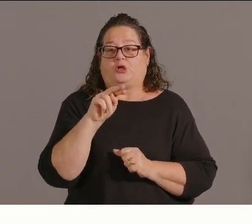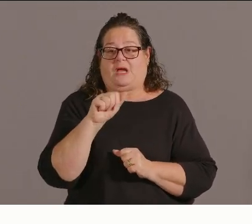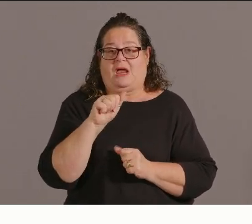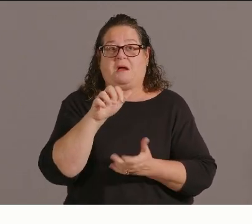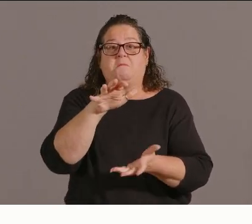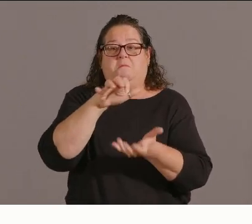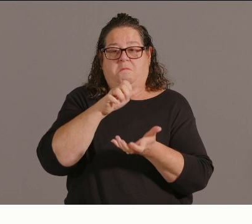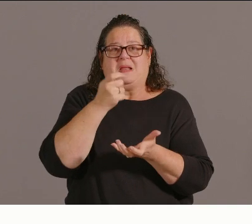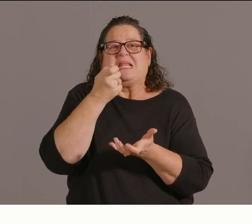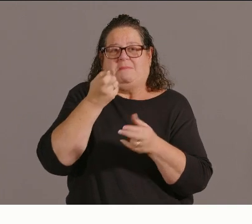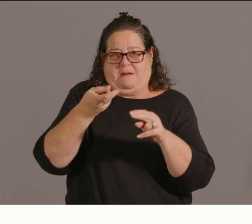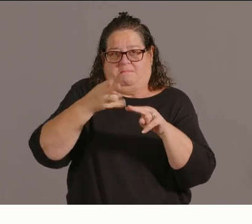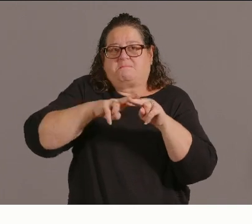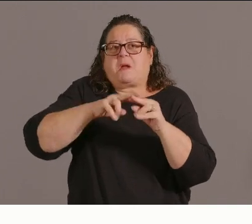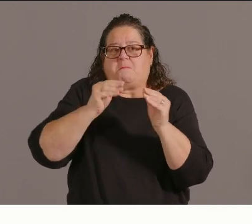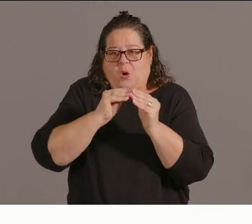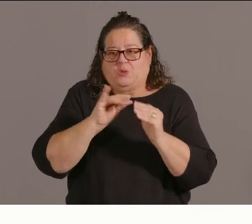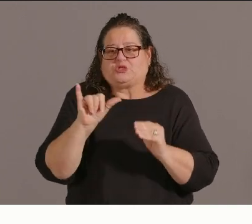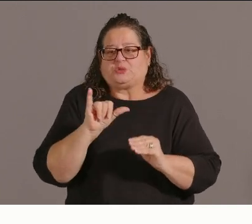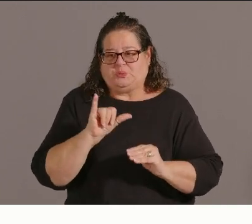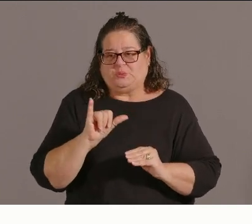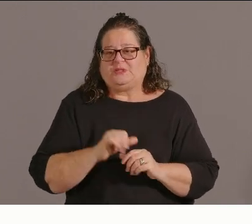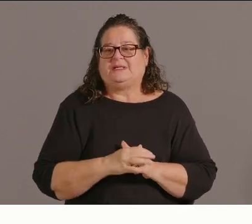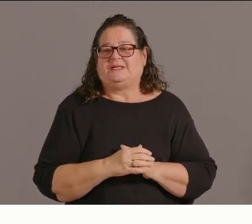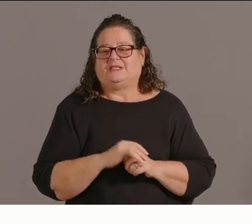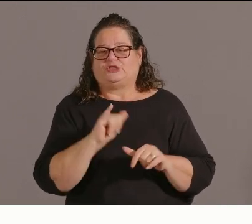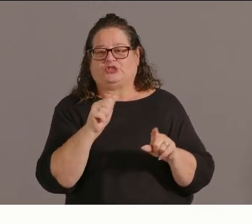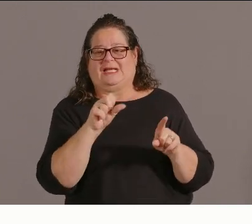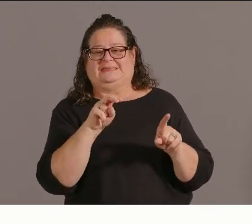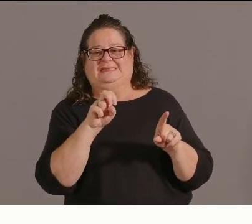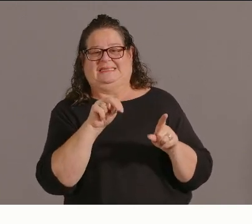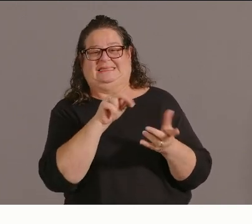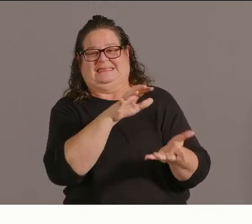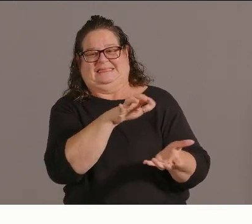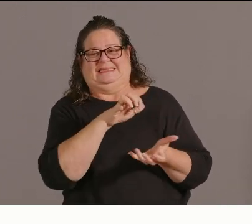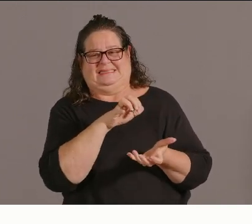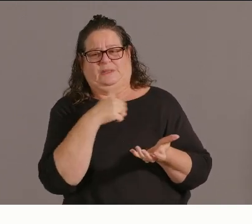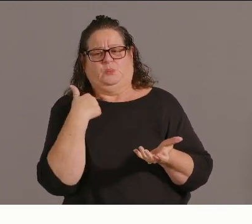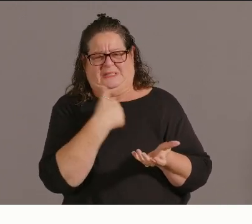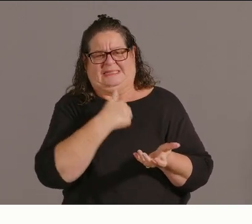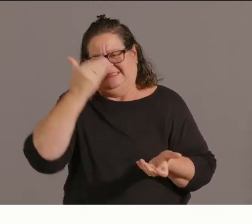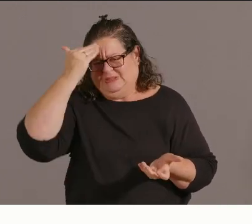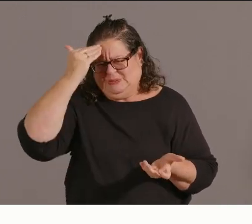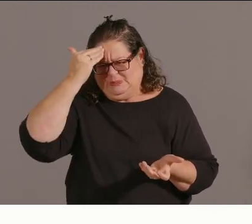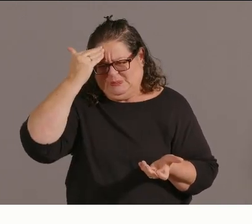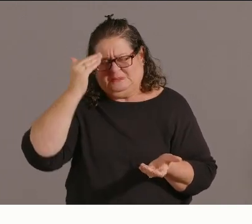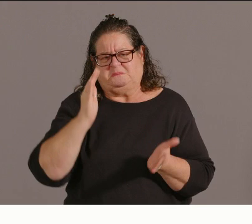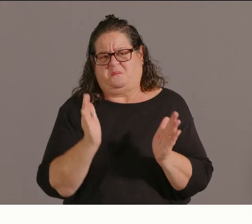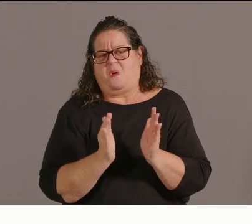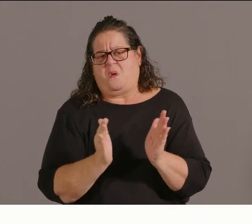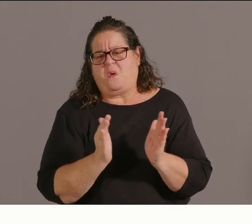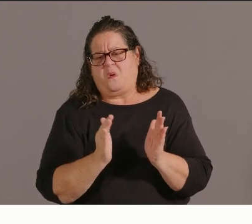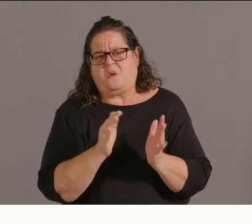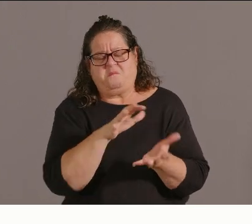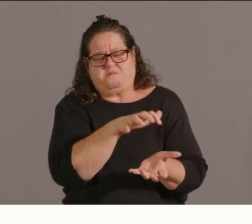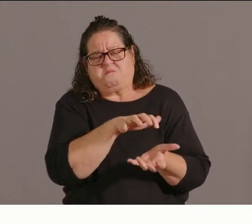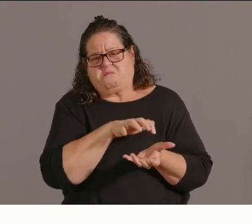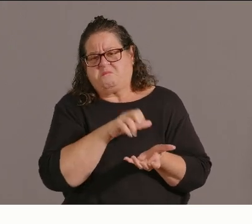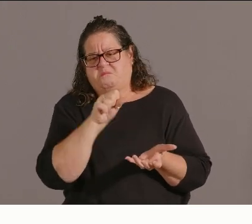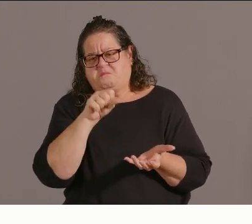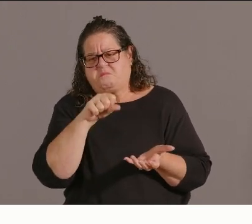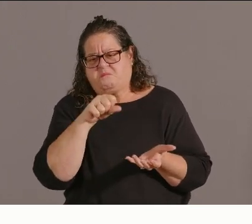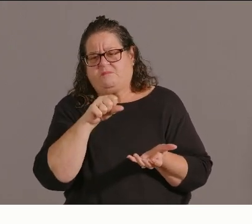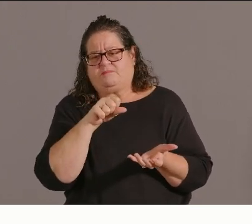our Janssen supply would vary over the first several weeks, just knowing that they're bringing up